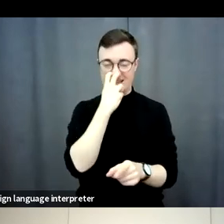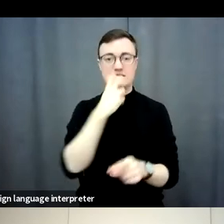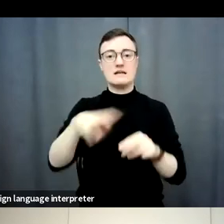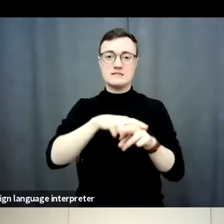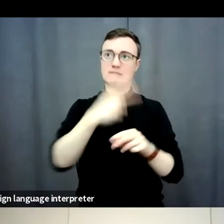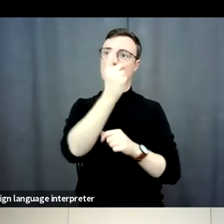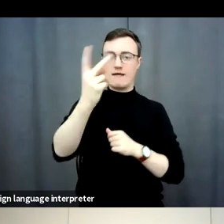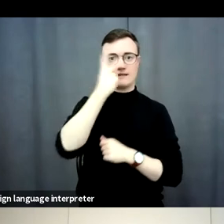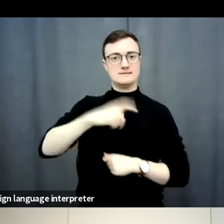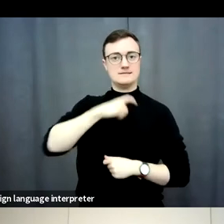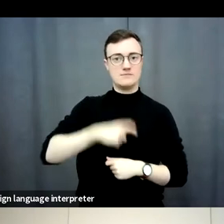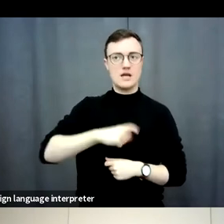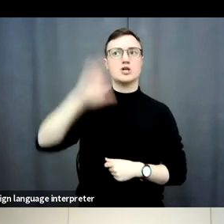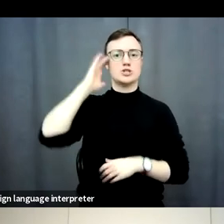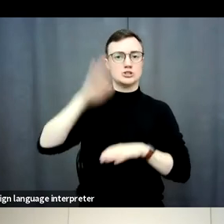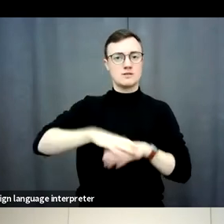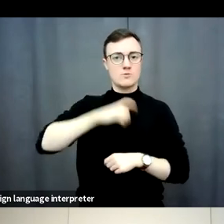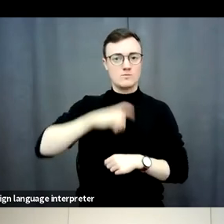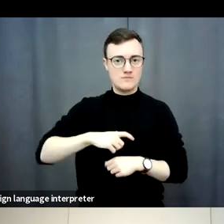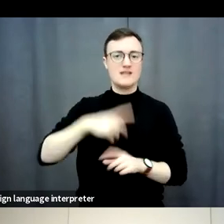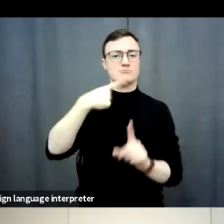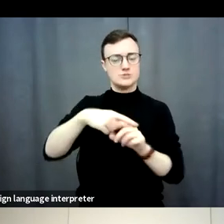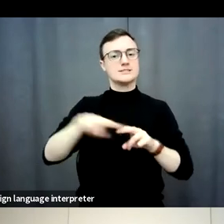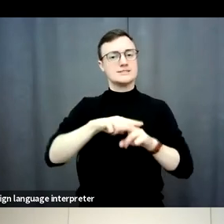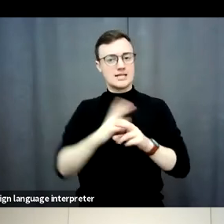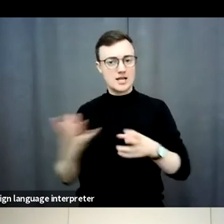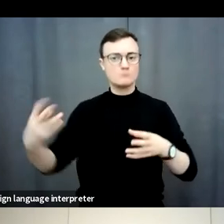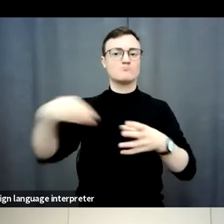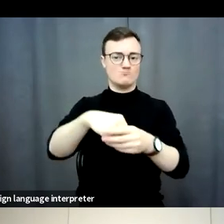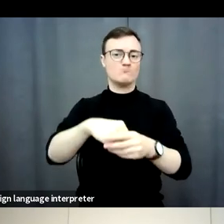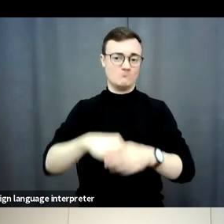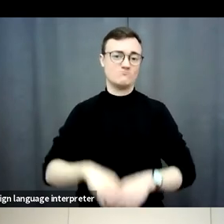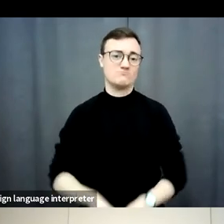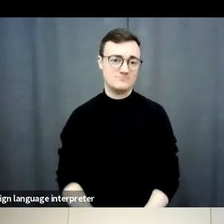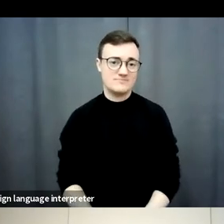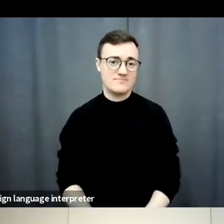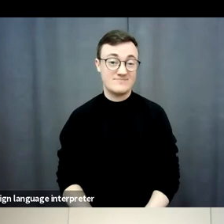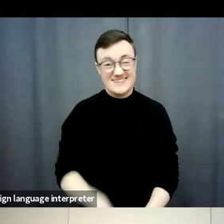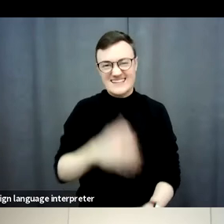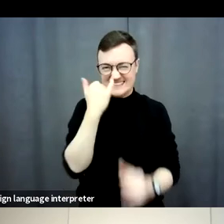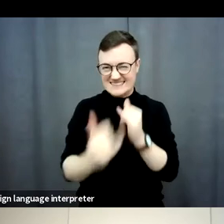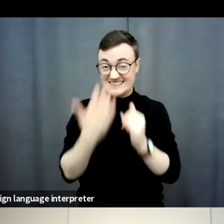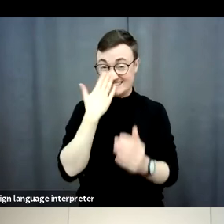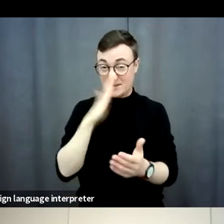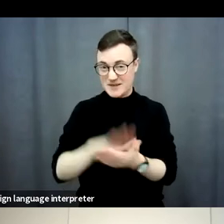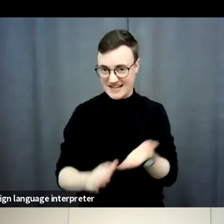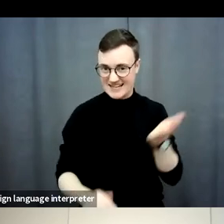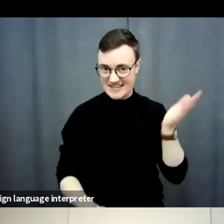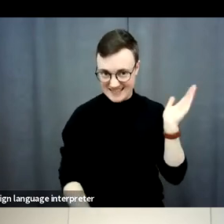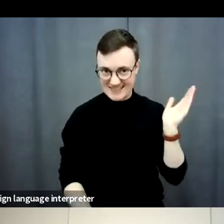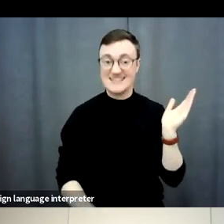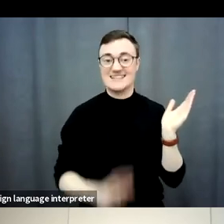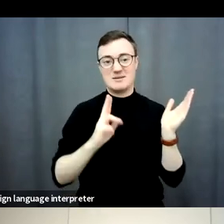listened to, and included. And the last slide, the